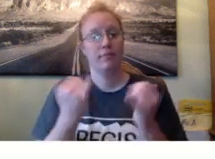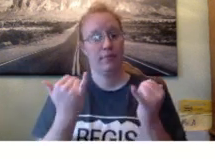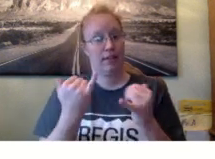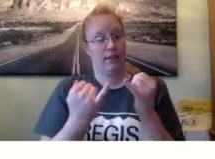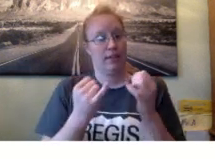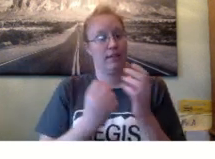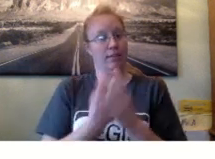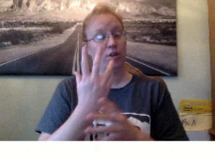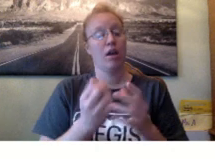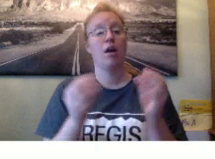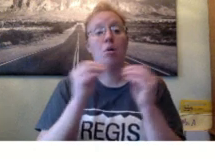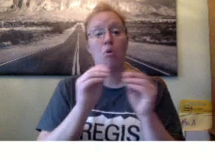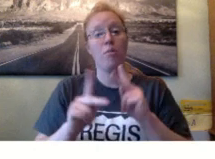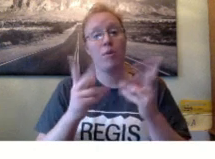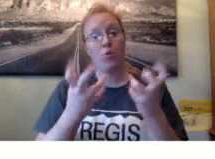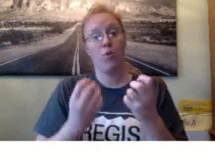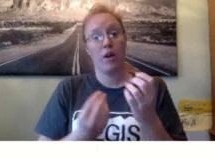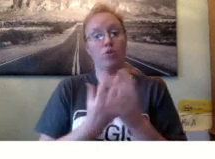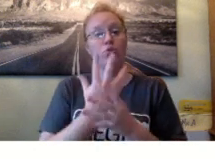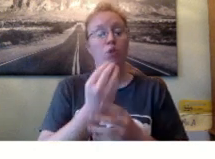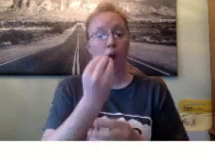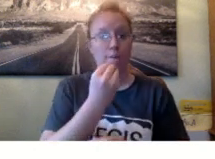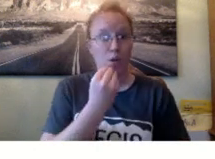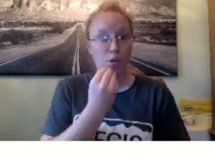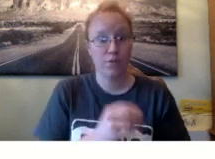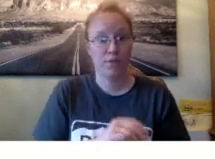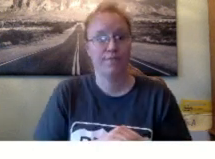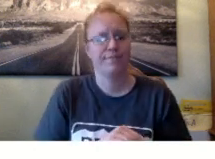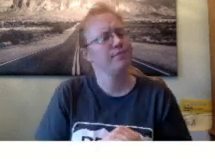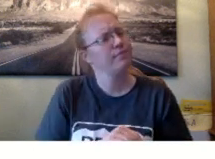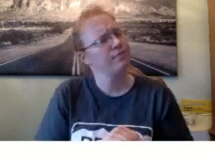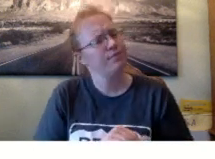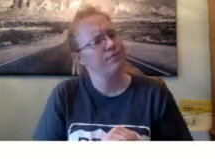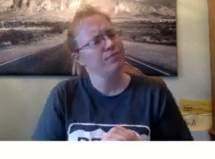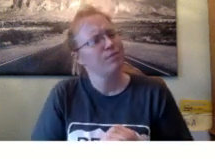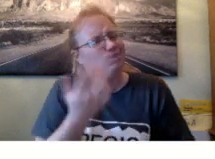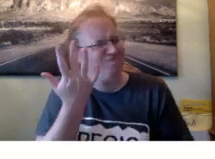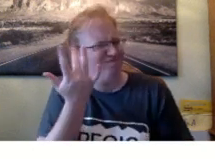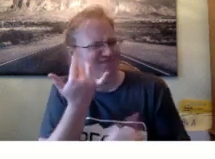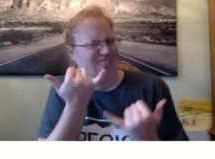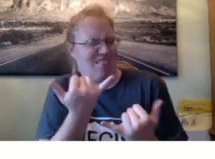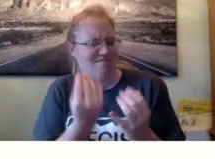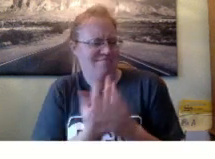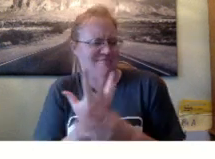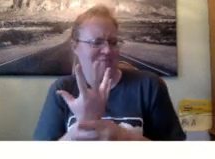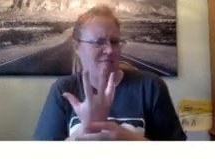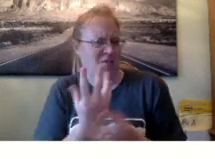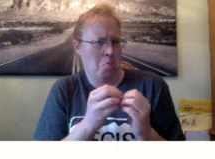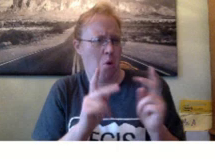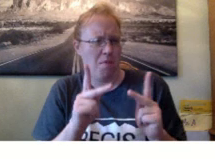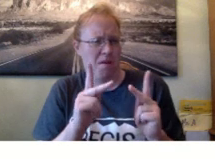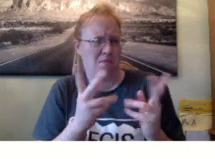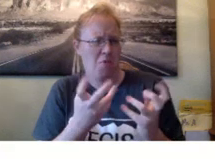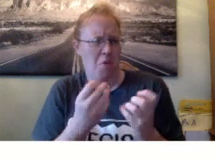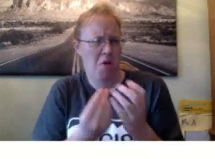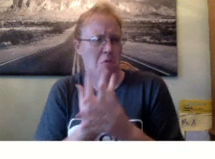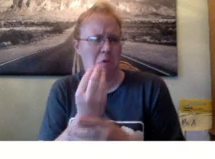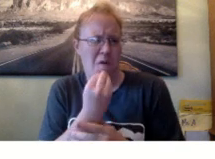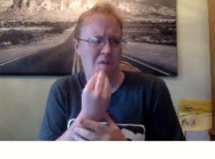This spring, more people want to grow food. I wonder why this spring in particular more people want to grow